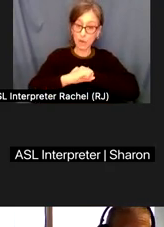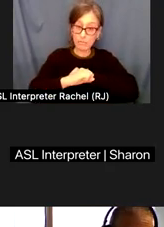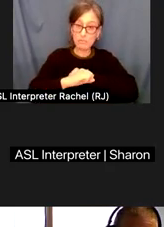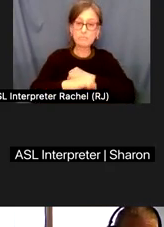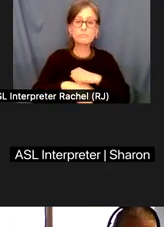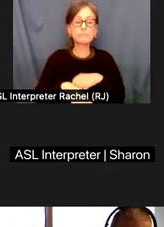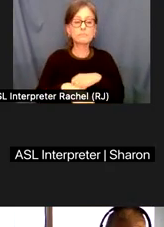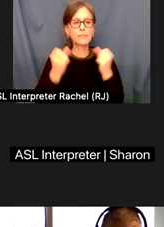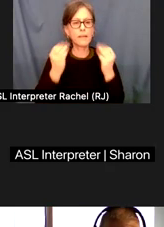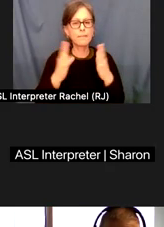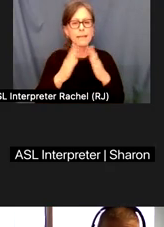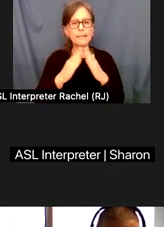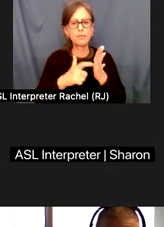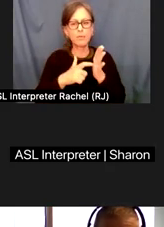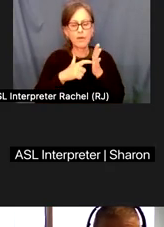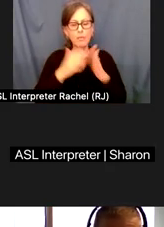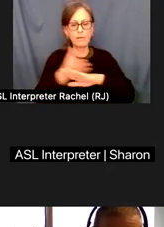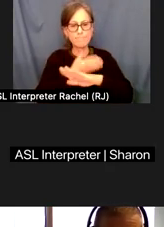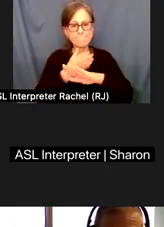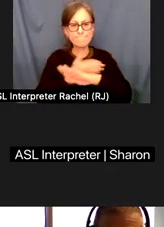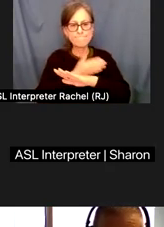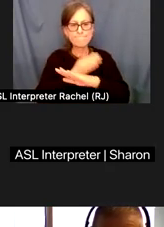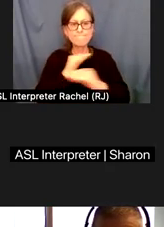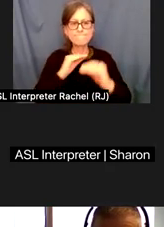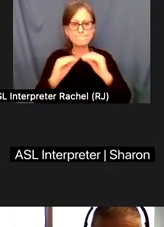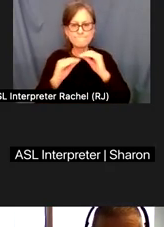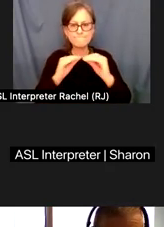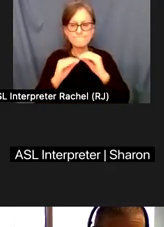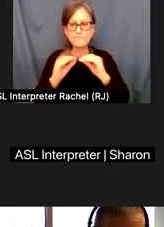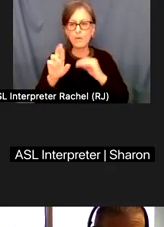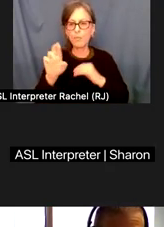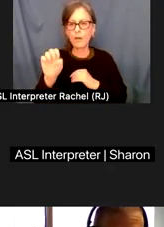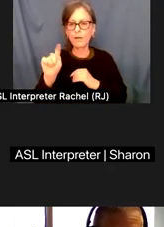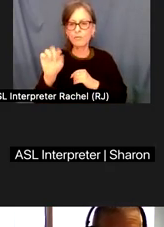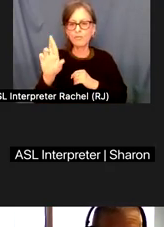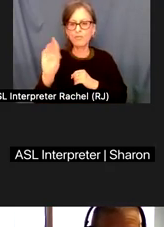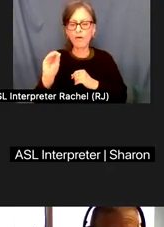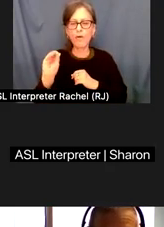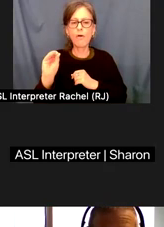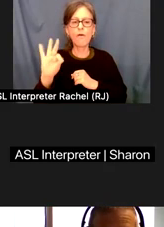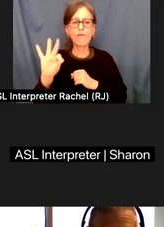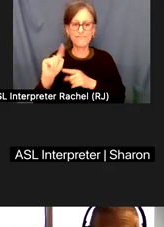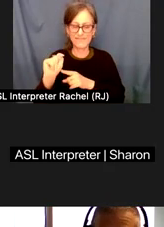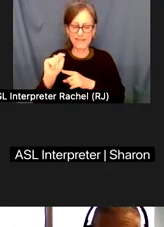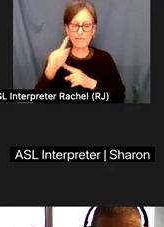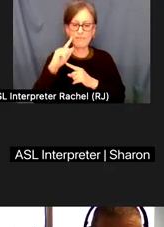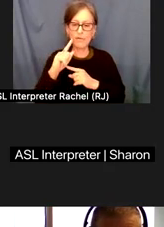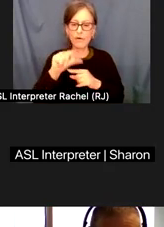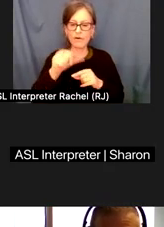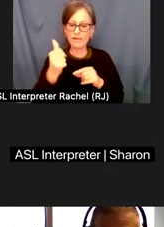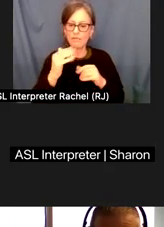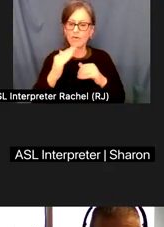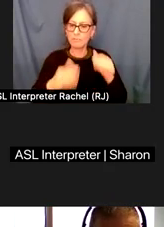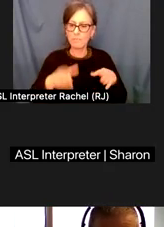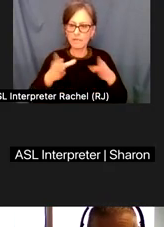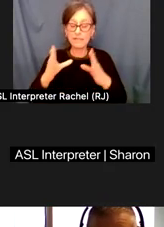Many cities are requiring retrofits of older vulnerable buildings. We're talking things like soft story type buildings. In the Bay Area, there